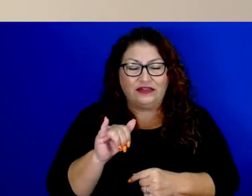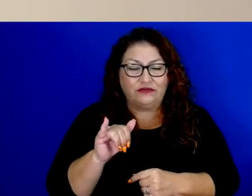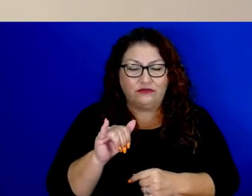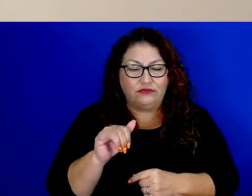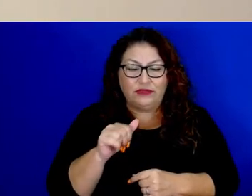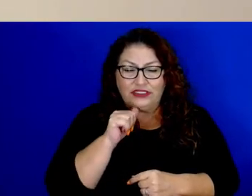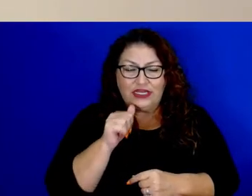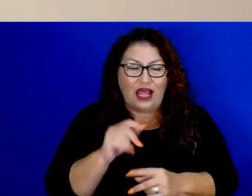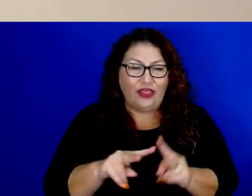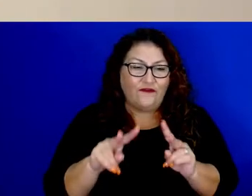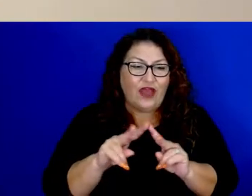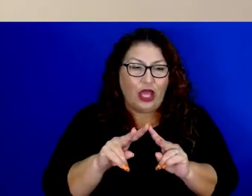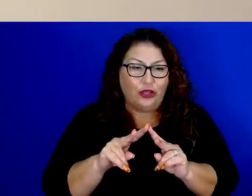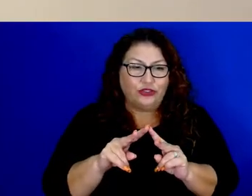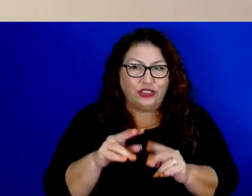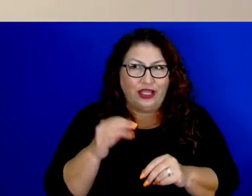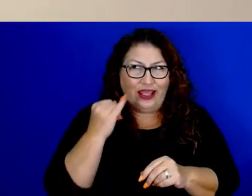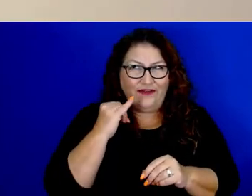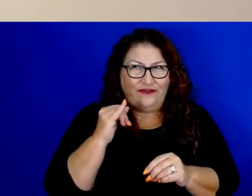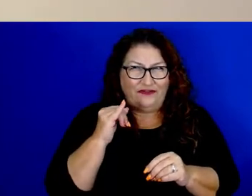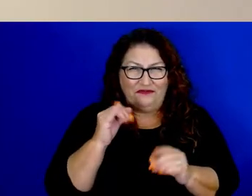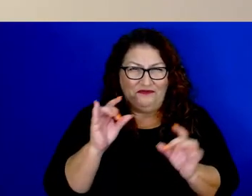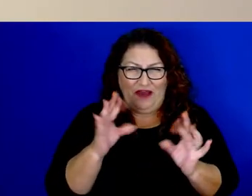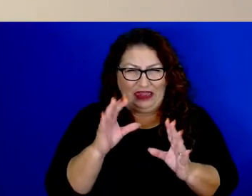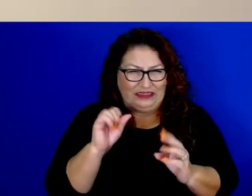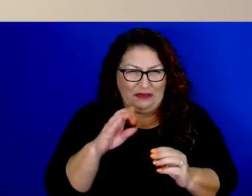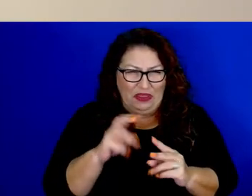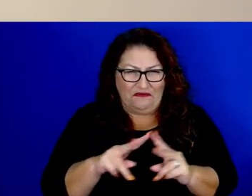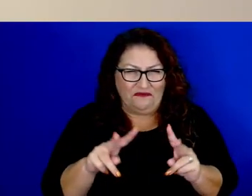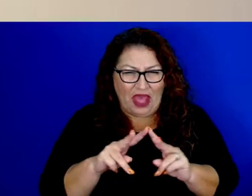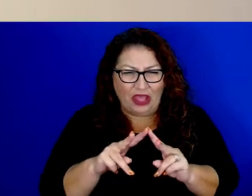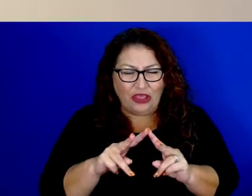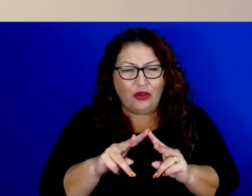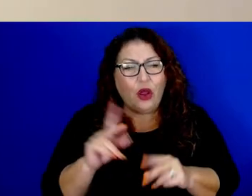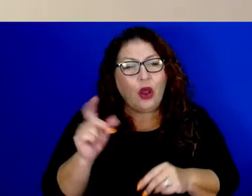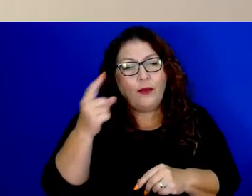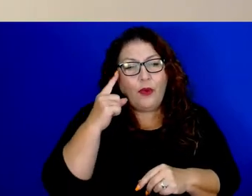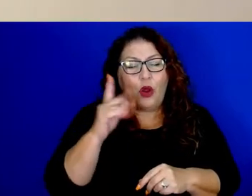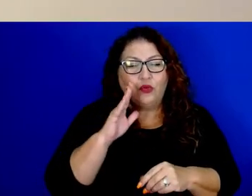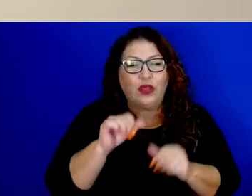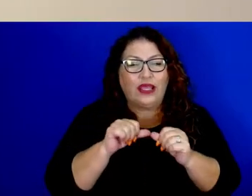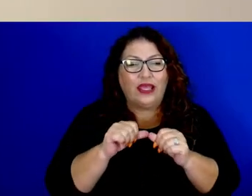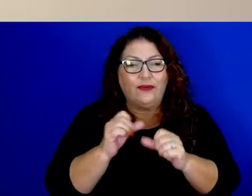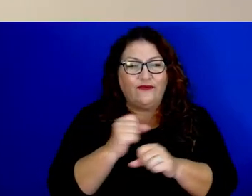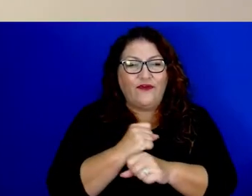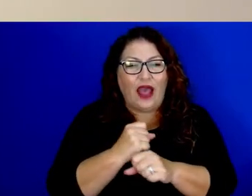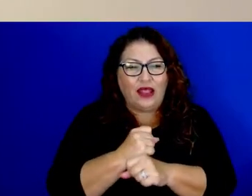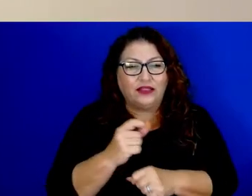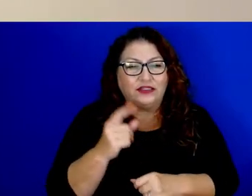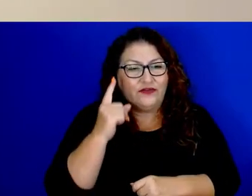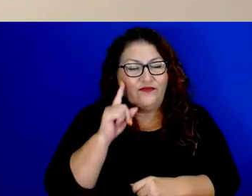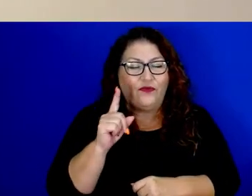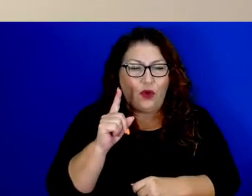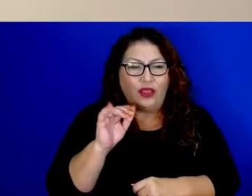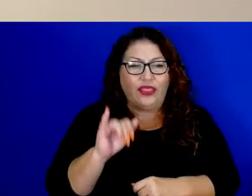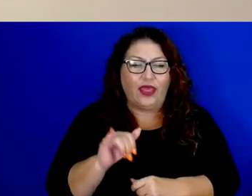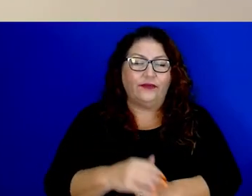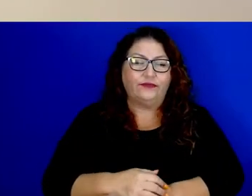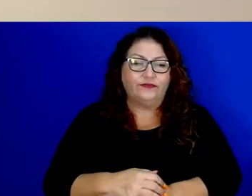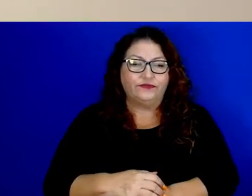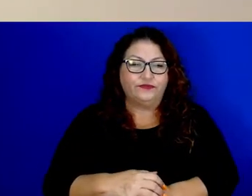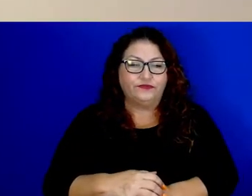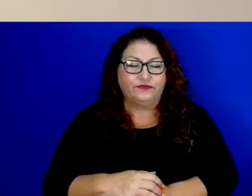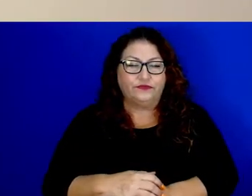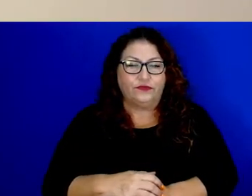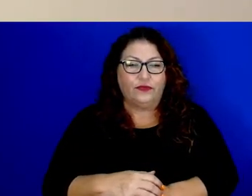be a value. Parliament will keep fighting for the EU-level ratification of the Istanbul Convention. I thank you again